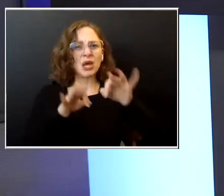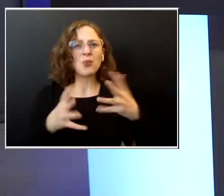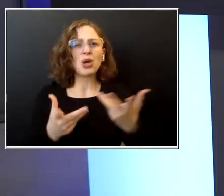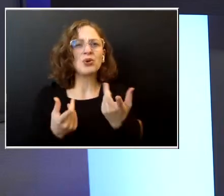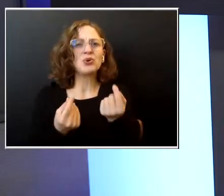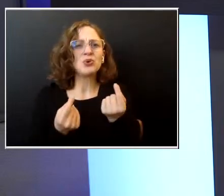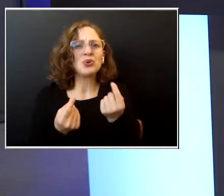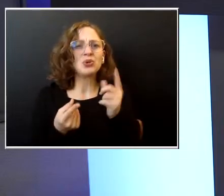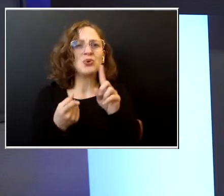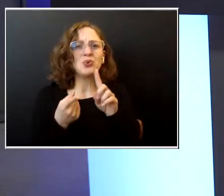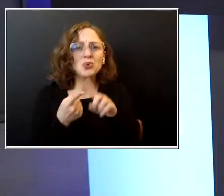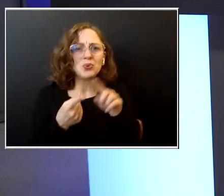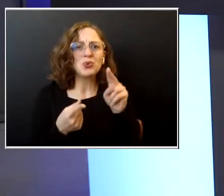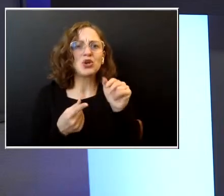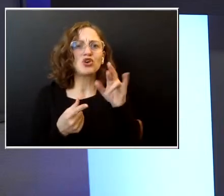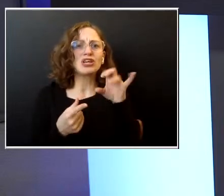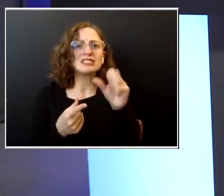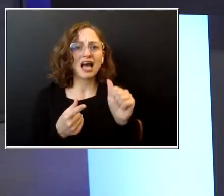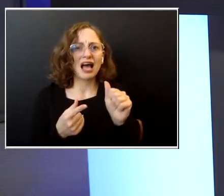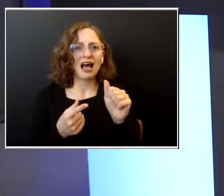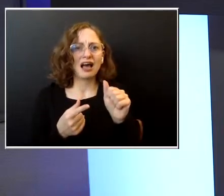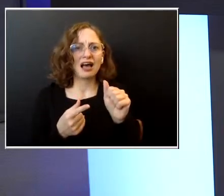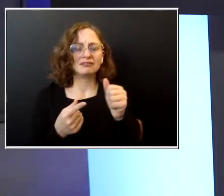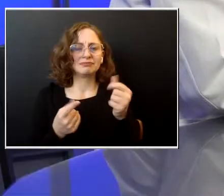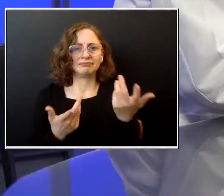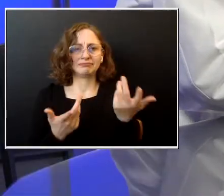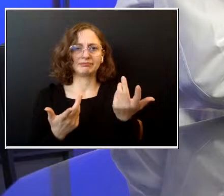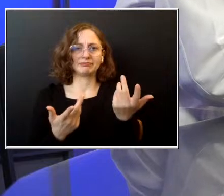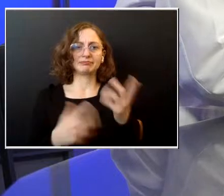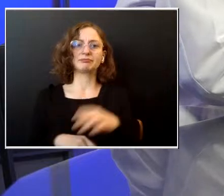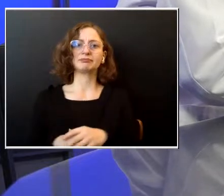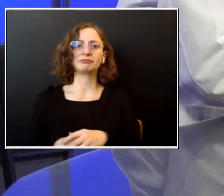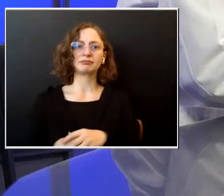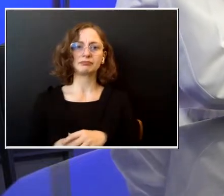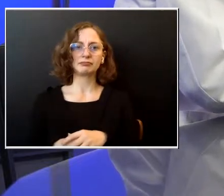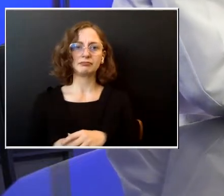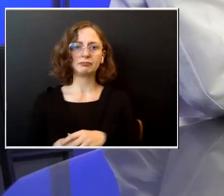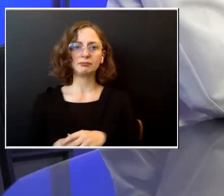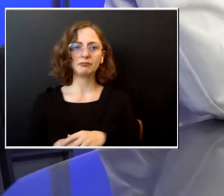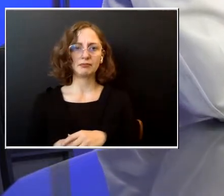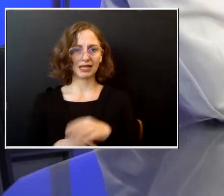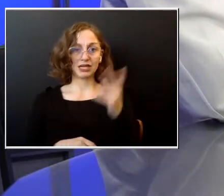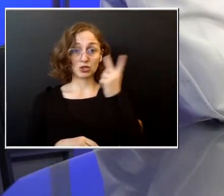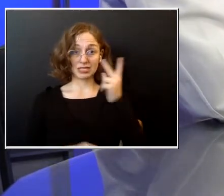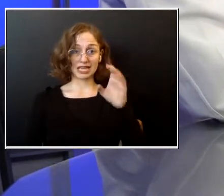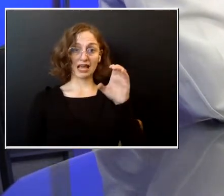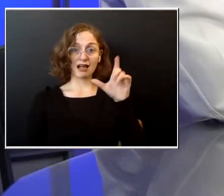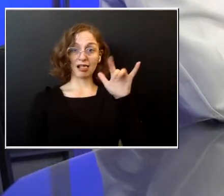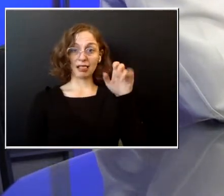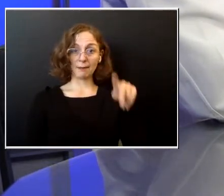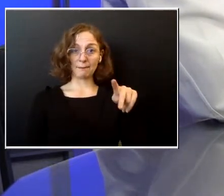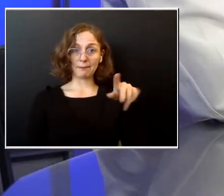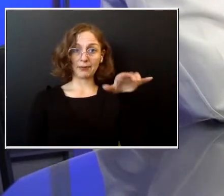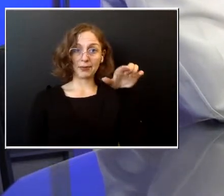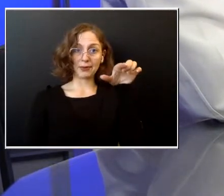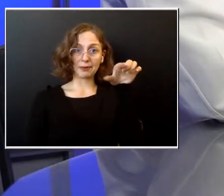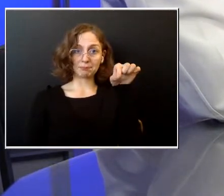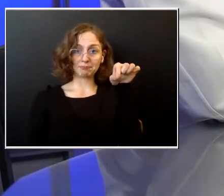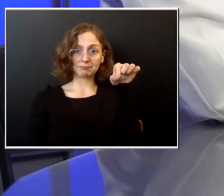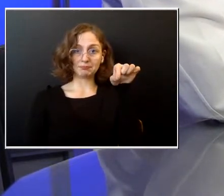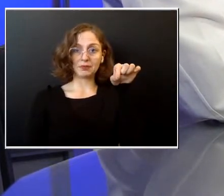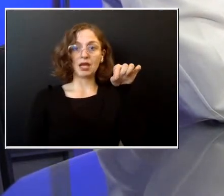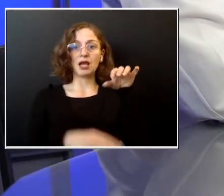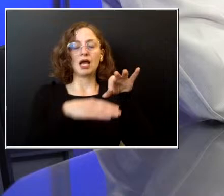during the surgery. So this is just you see a tiny little clip down here that is closing one of the arteries on the surface of her